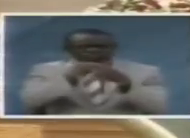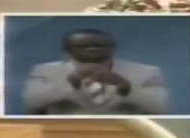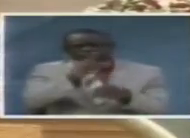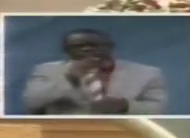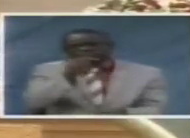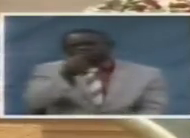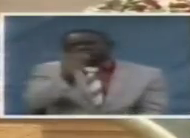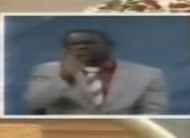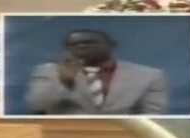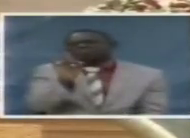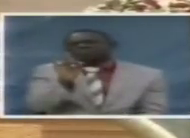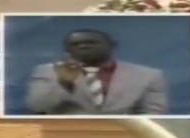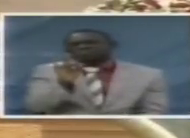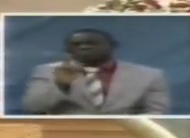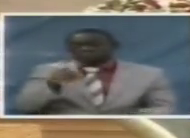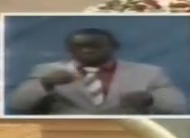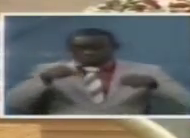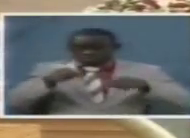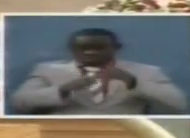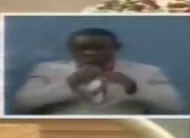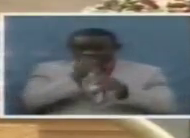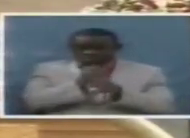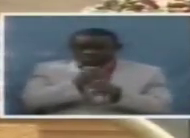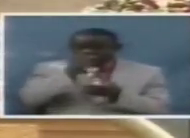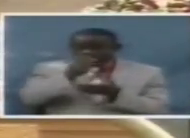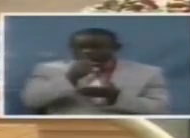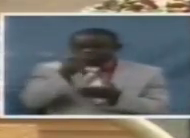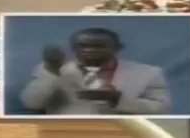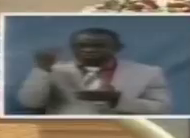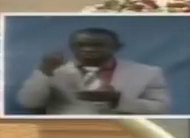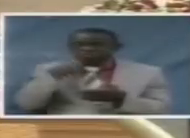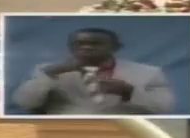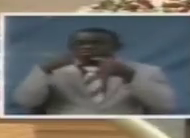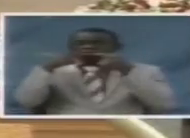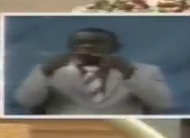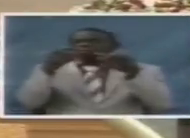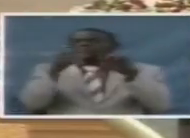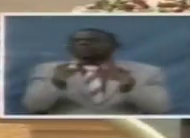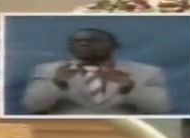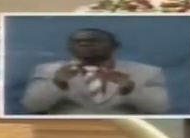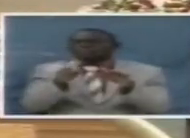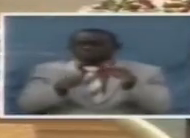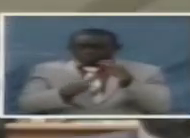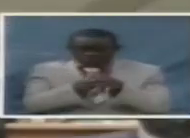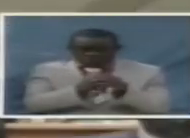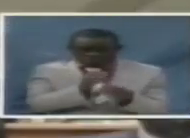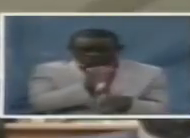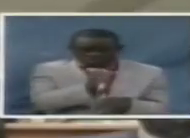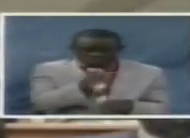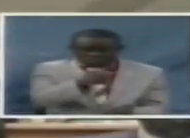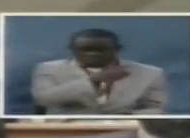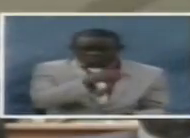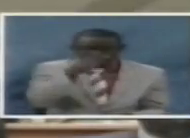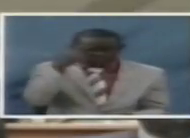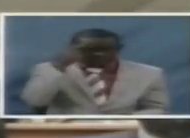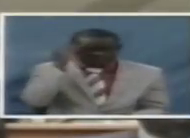2017 budget, I announced that government, working with the private sector, would set up the Agriculture